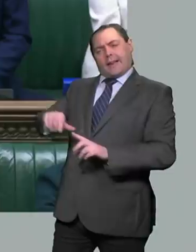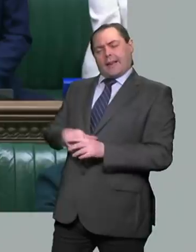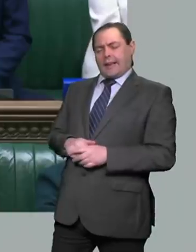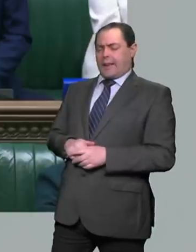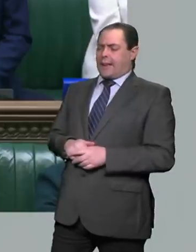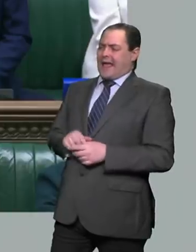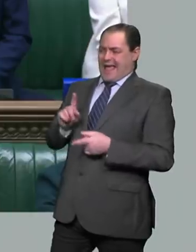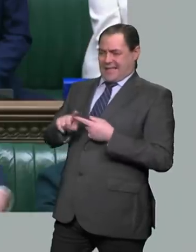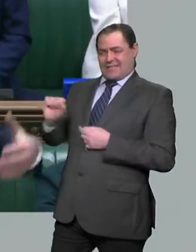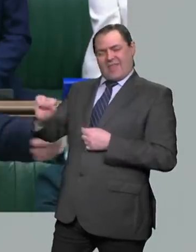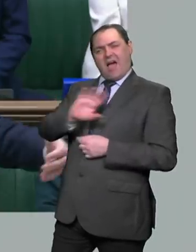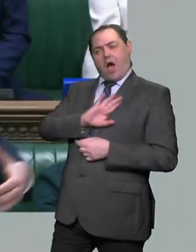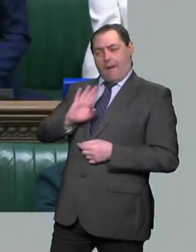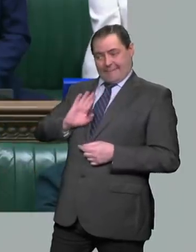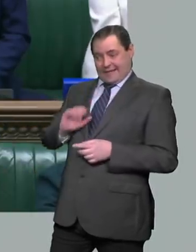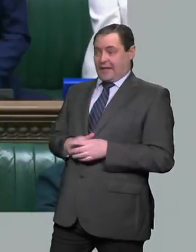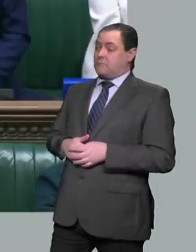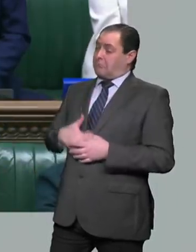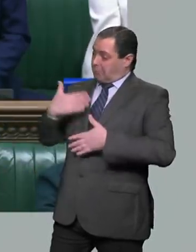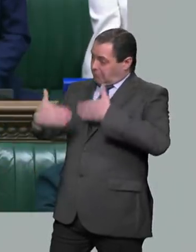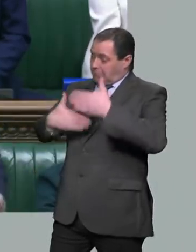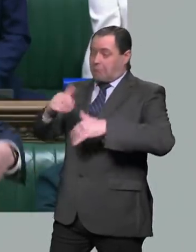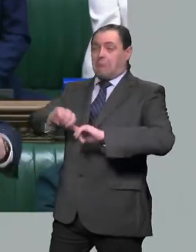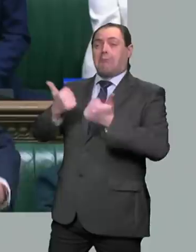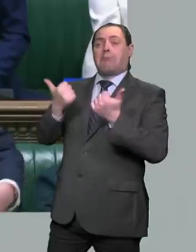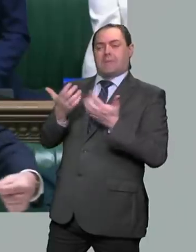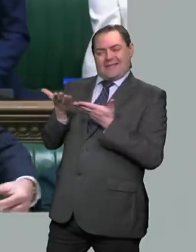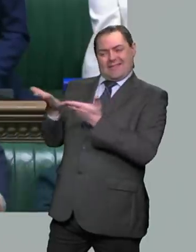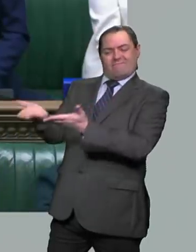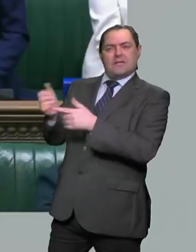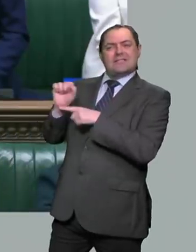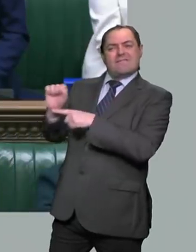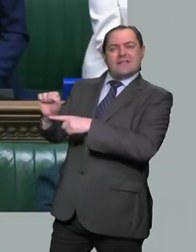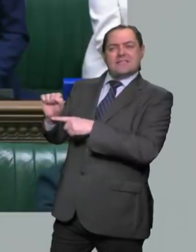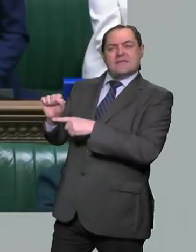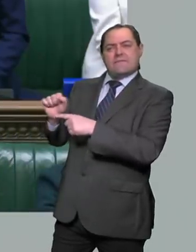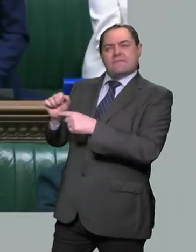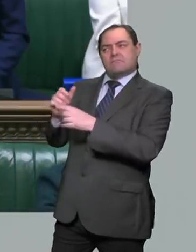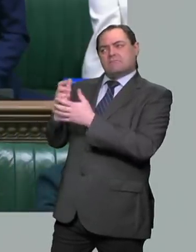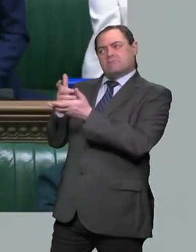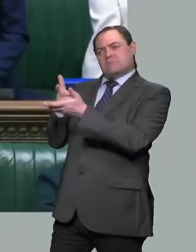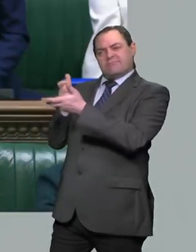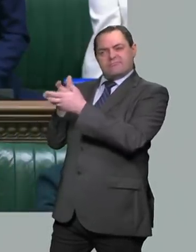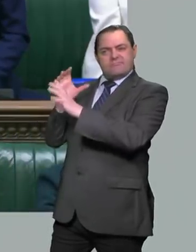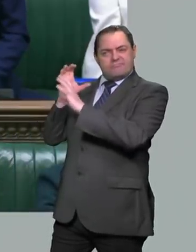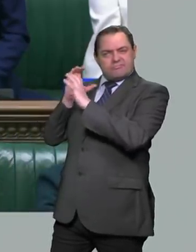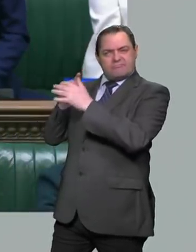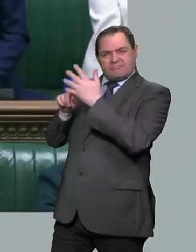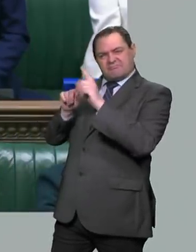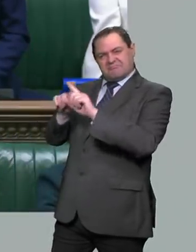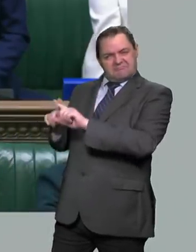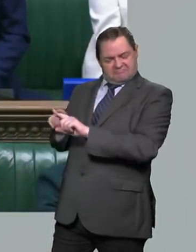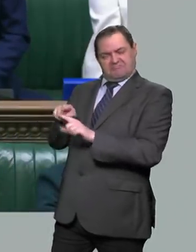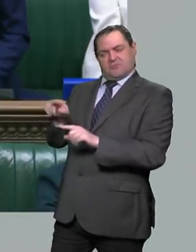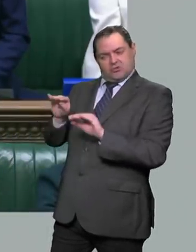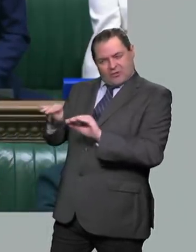the Ukrainian army. And we're doing that. We're supplying lethal but defensive weaponry as well as training to the Ukrainians. So that is